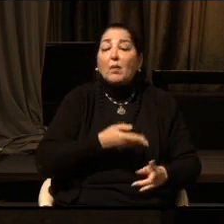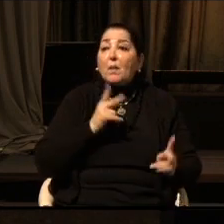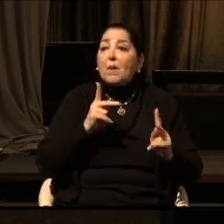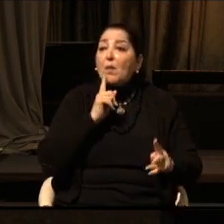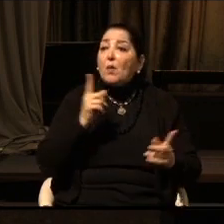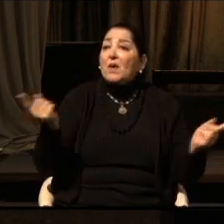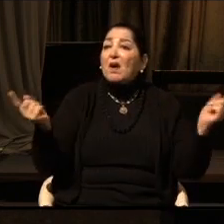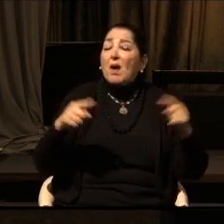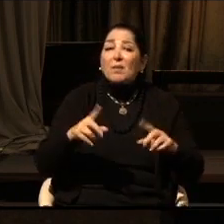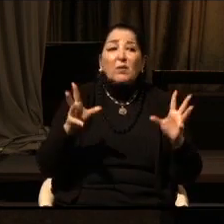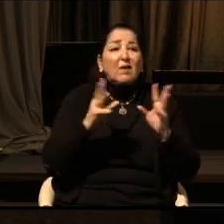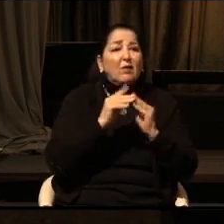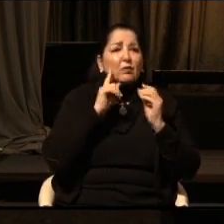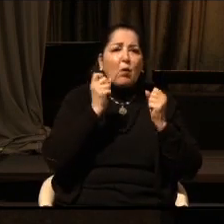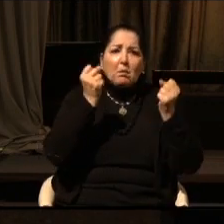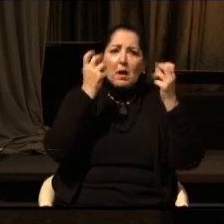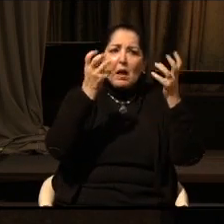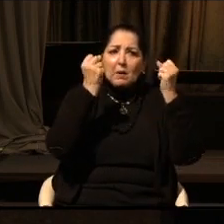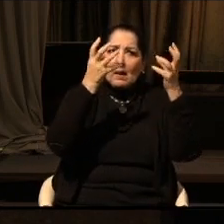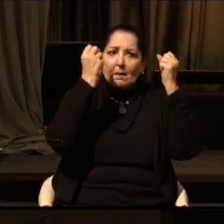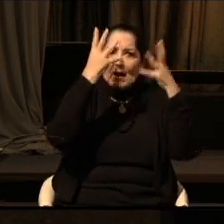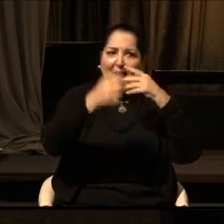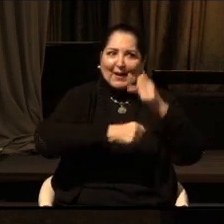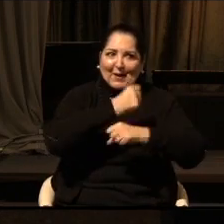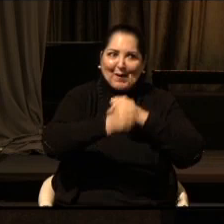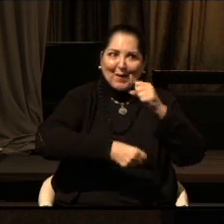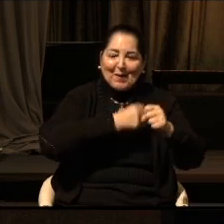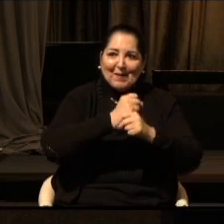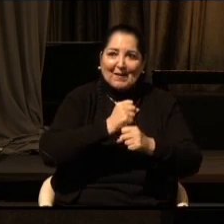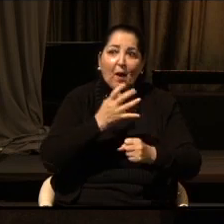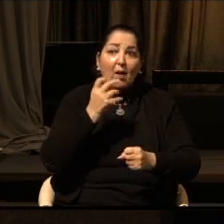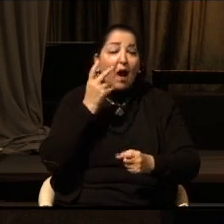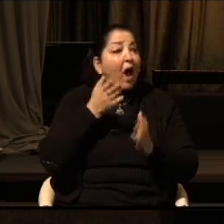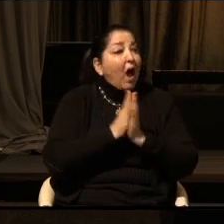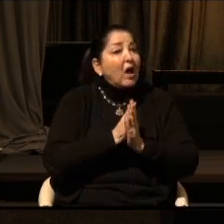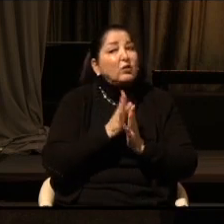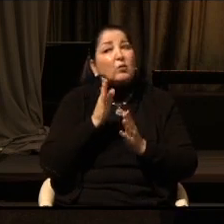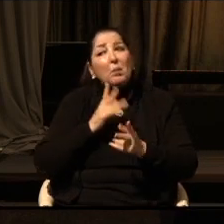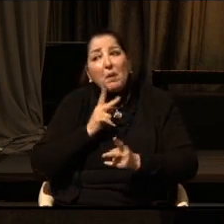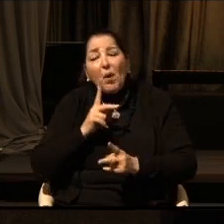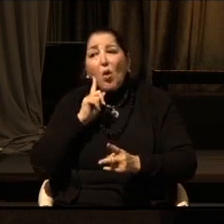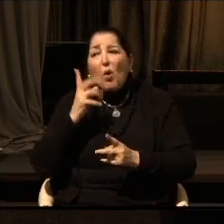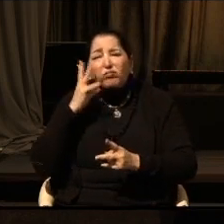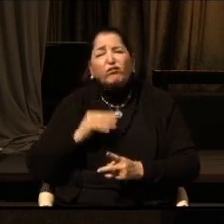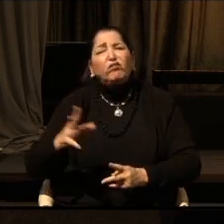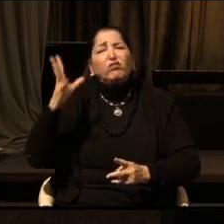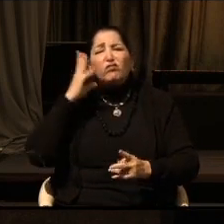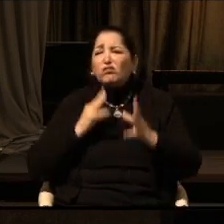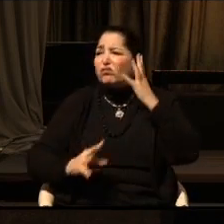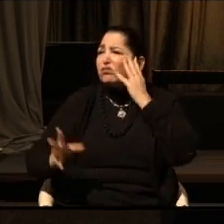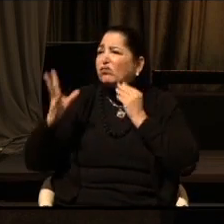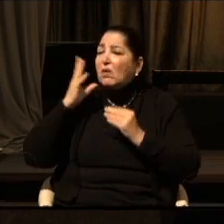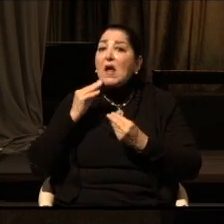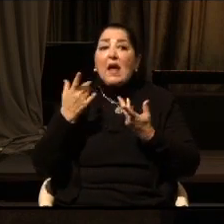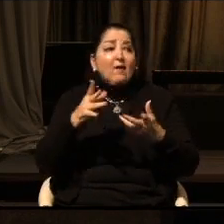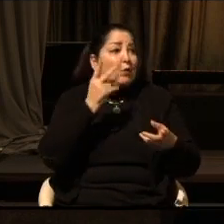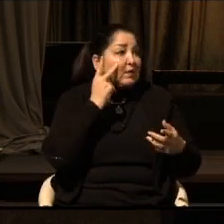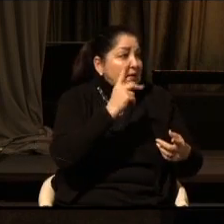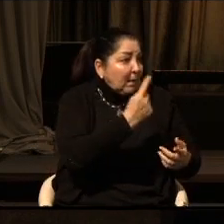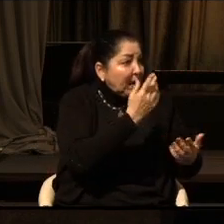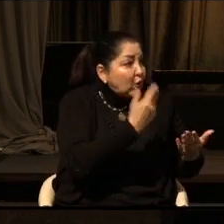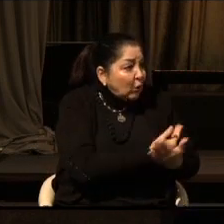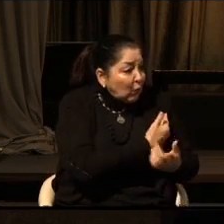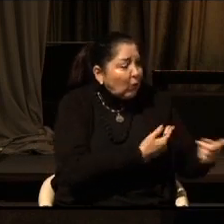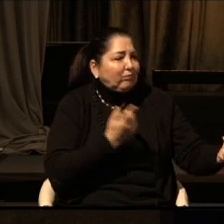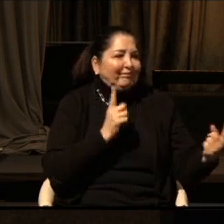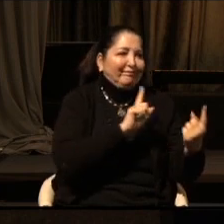coming to this conference for a very long time. And I want to ask you, if you see a new colleague, go ahead, you know, show them the ropes or tell them to go